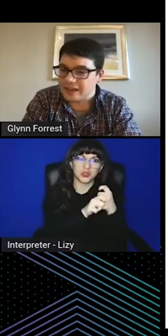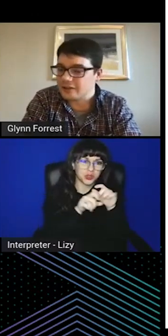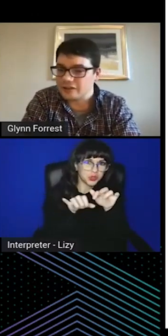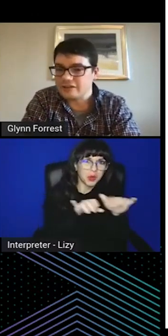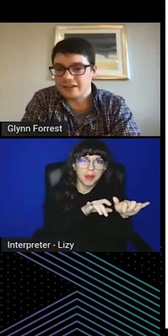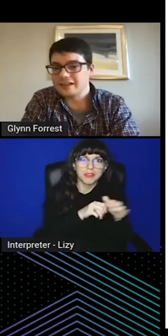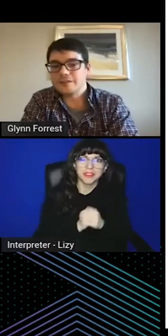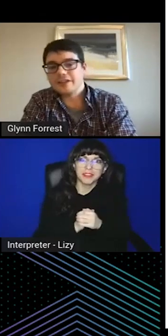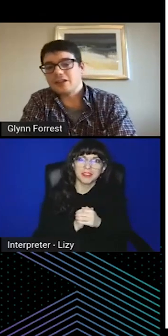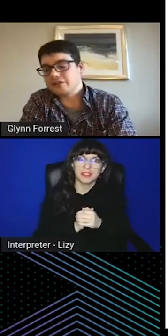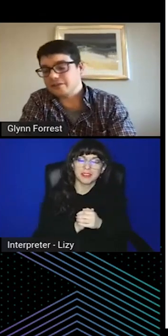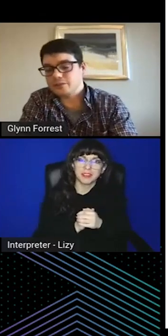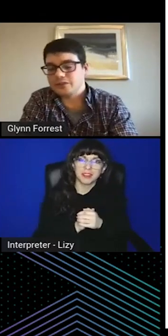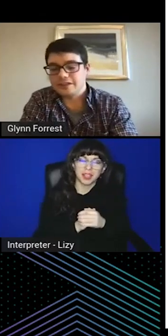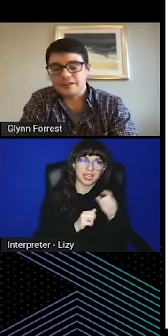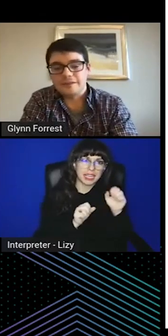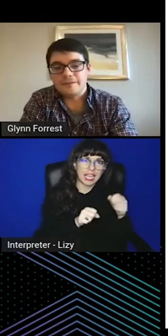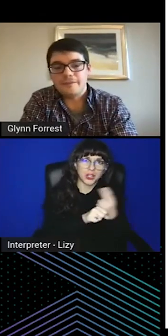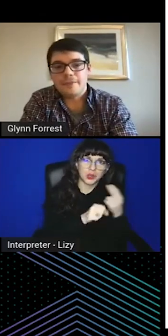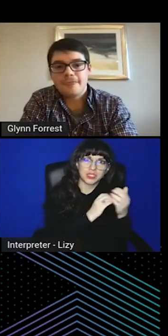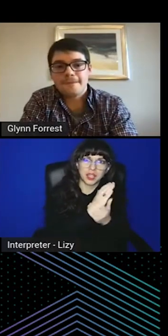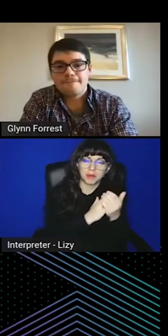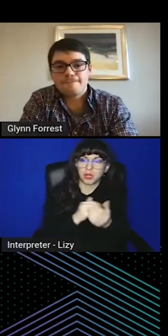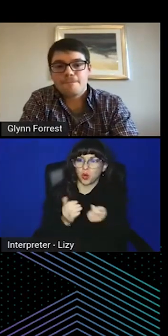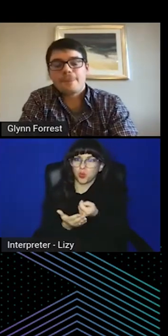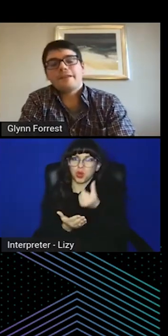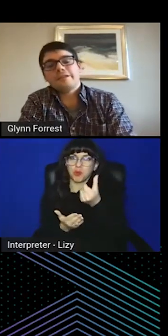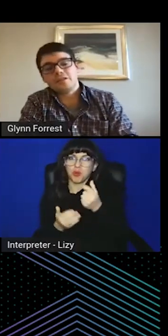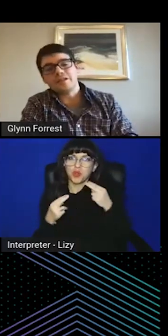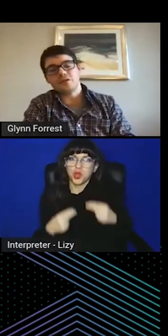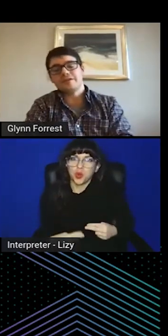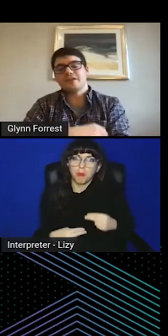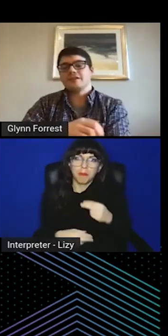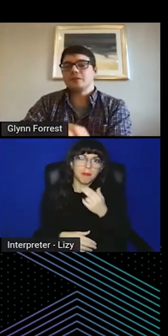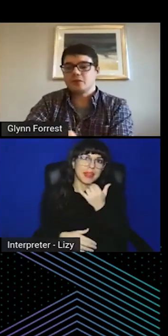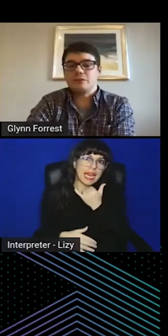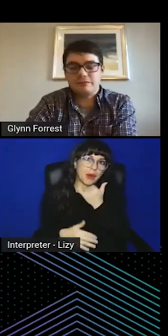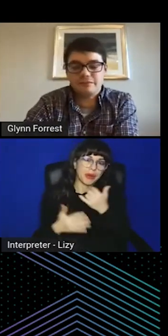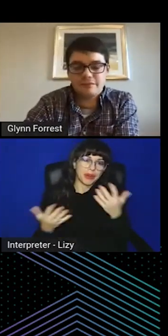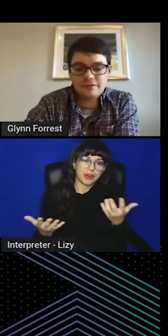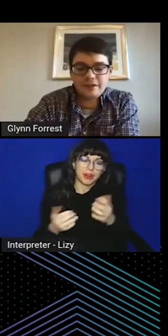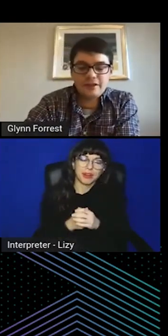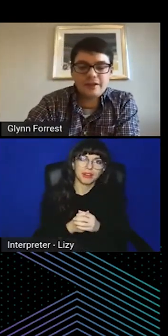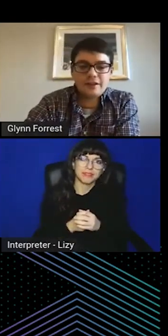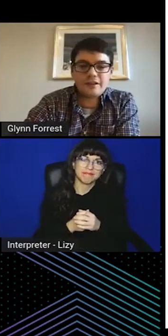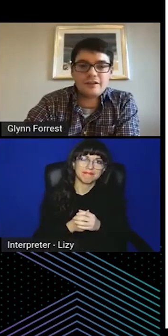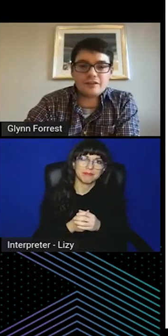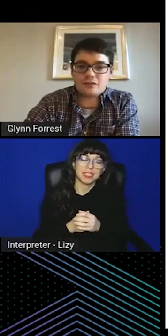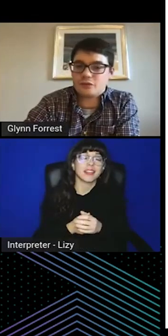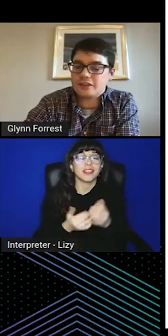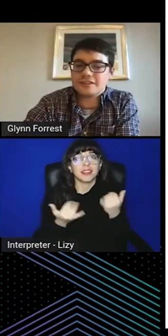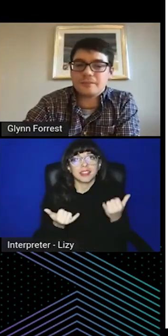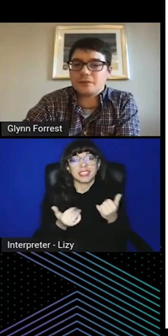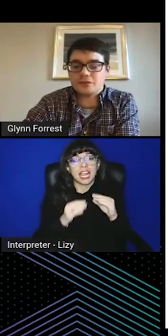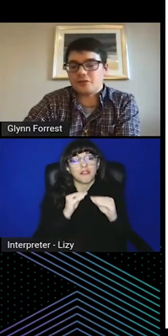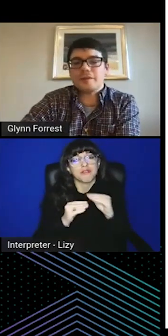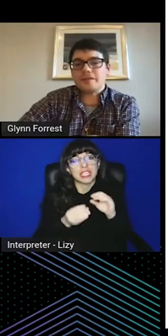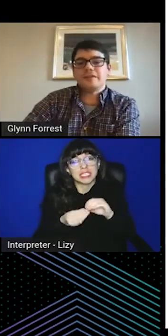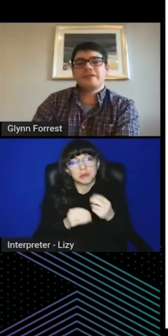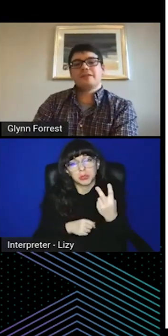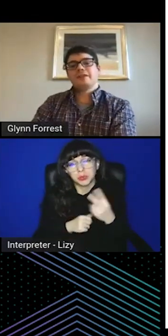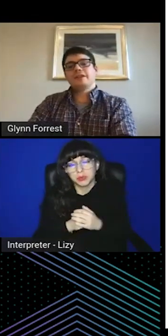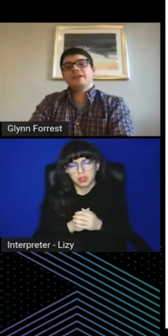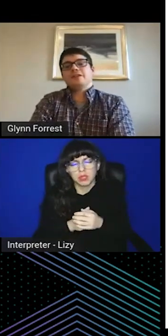human error element out of the process. So let's try fix number two. Just a really simple